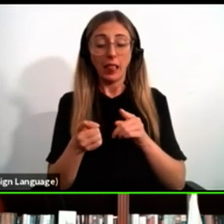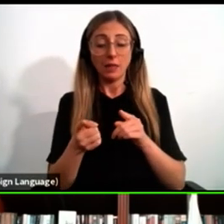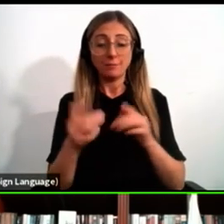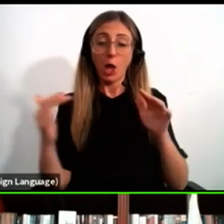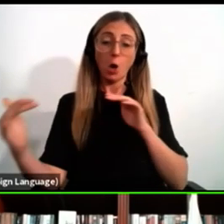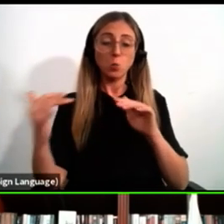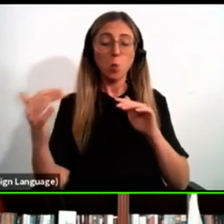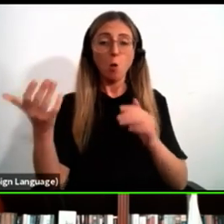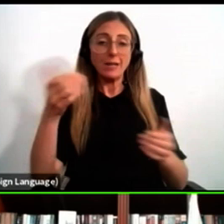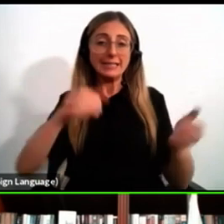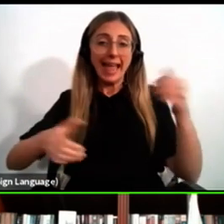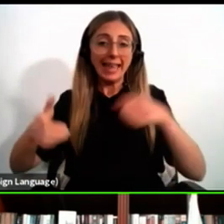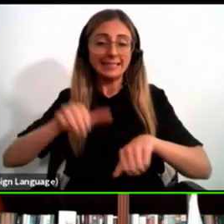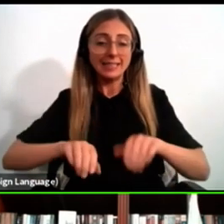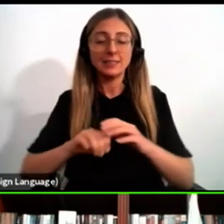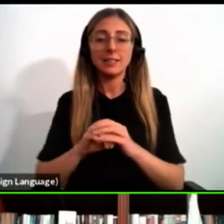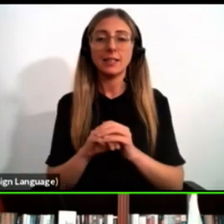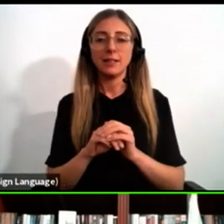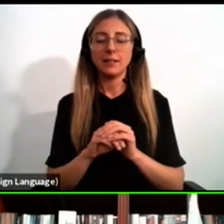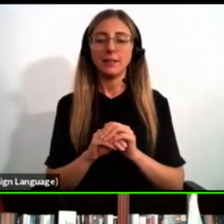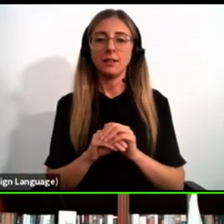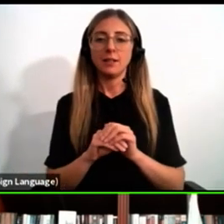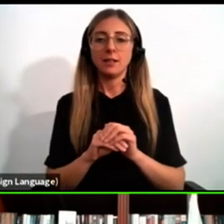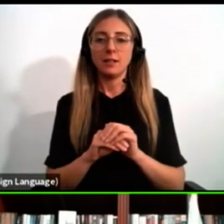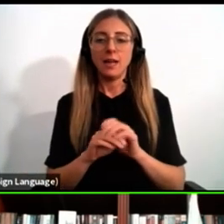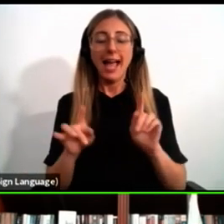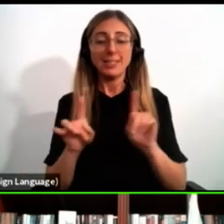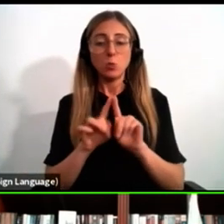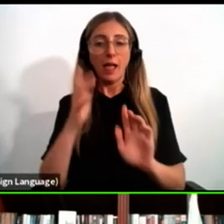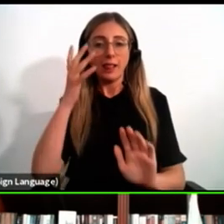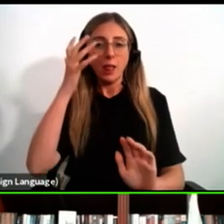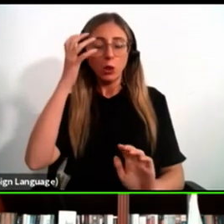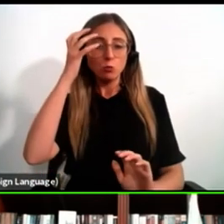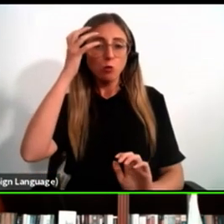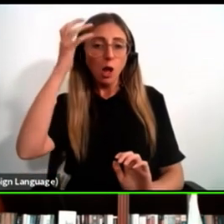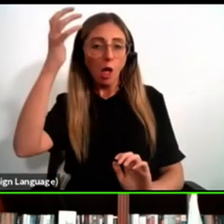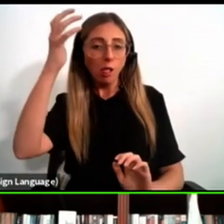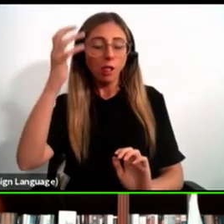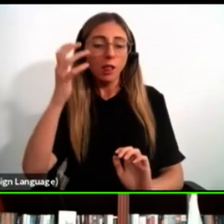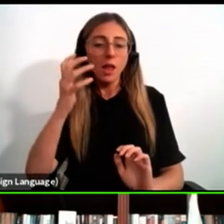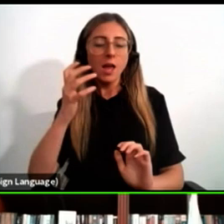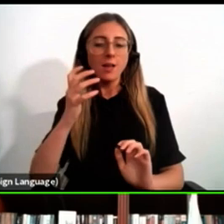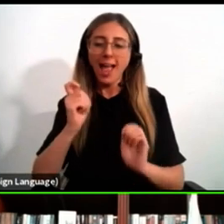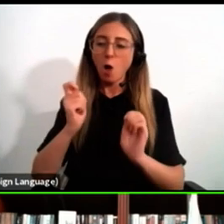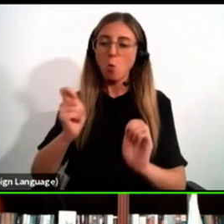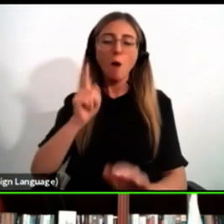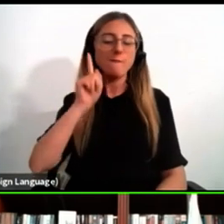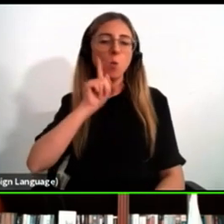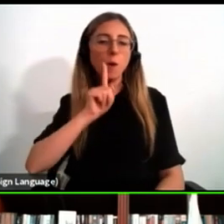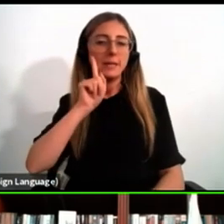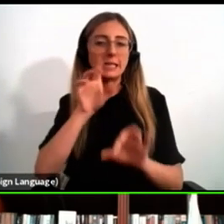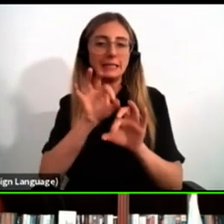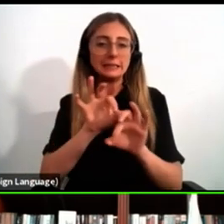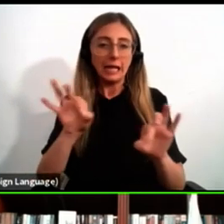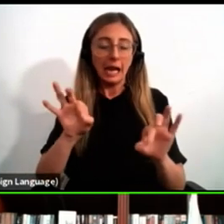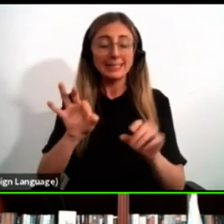and the 2007 laureate of the L'Oreal UNESCO Award for Women in Science. Our